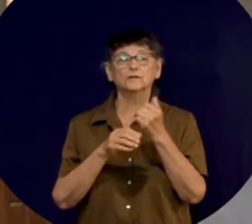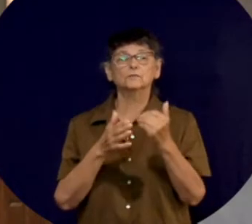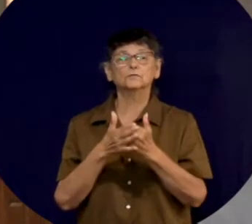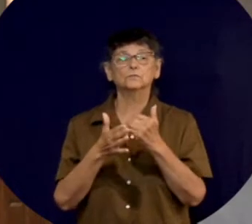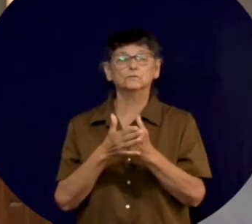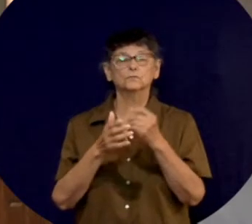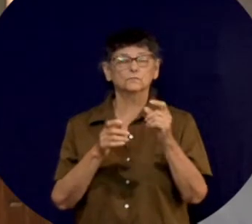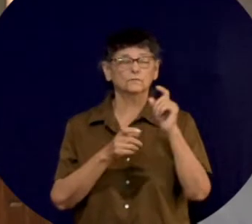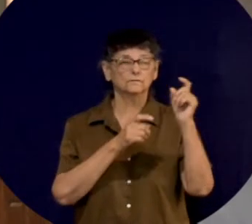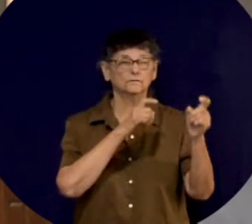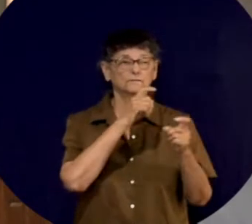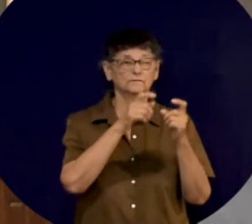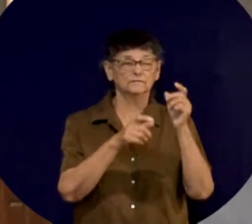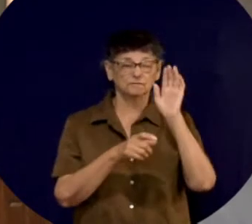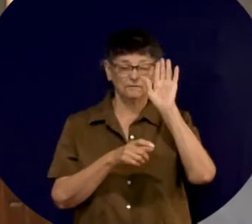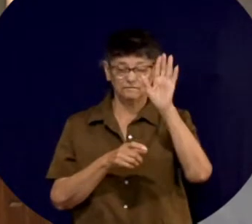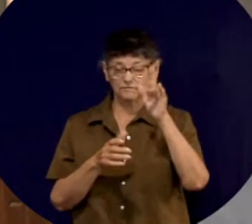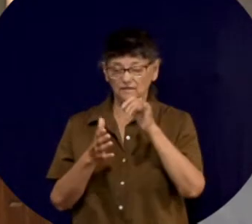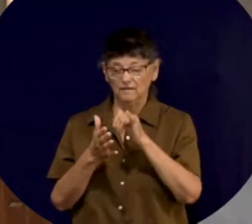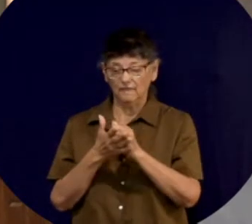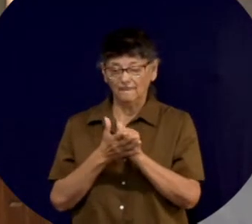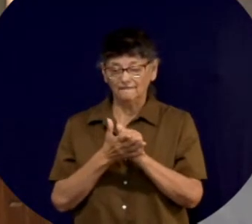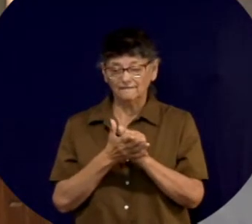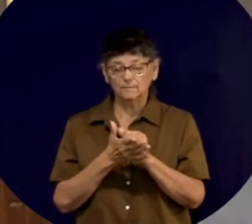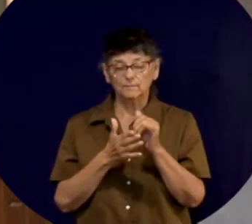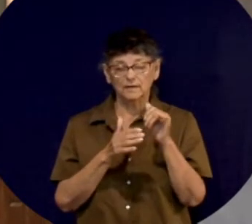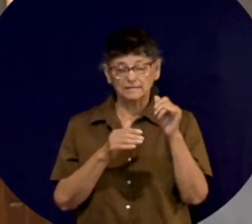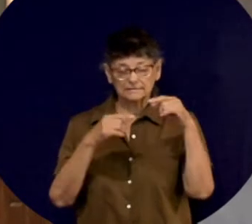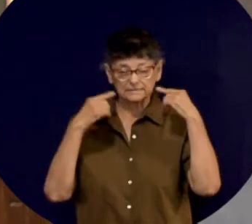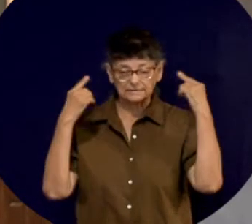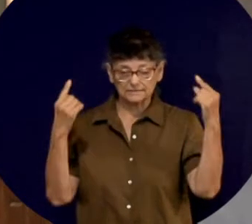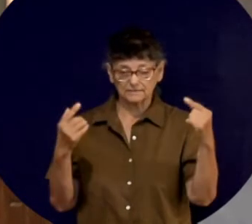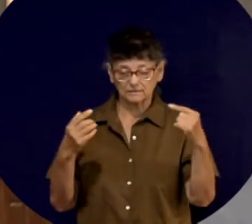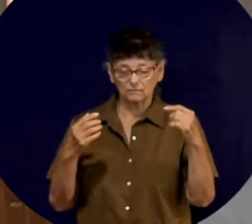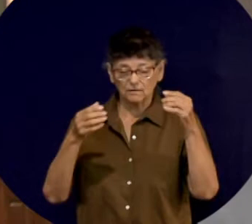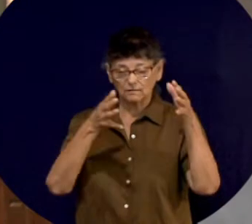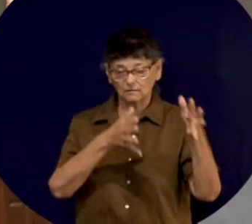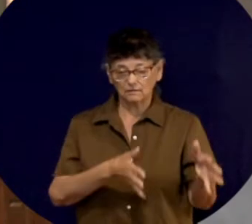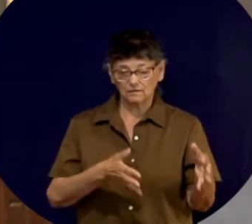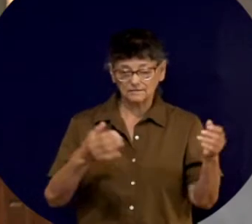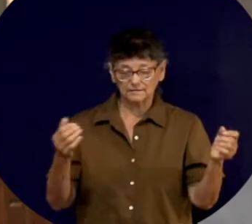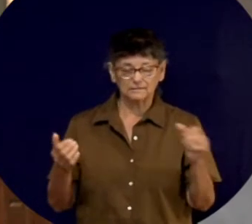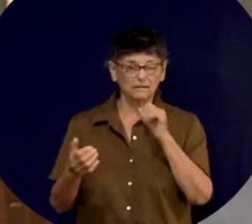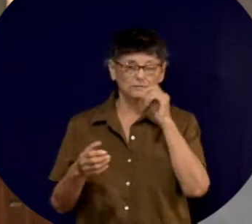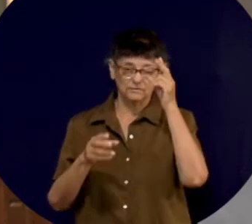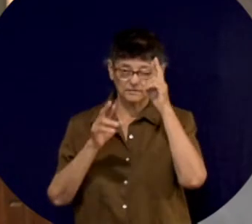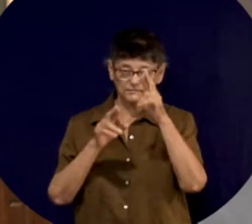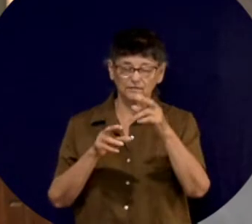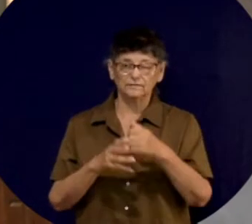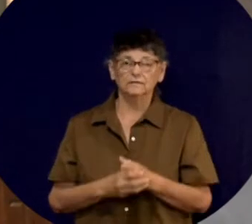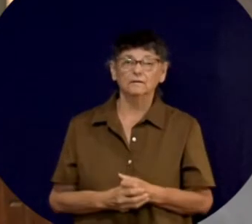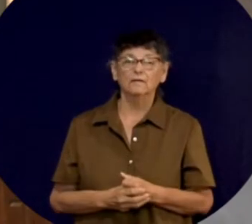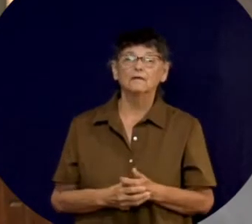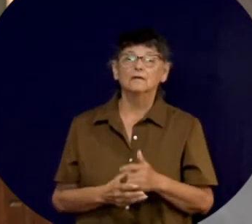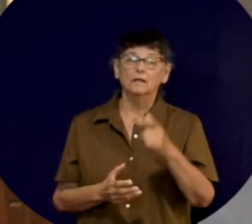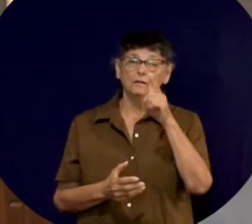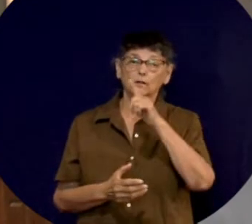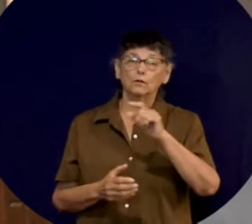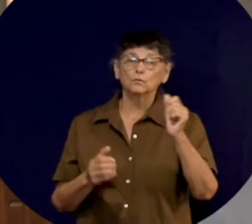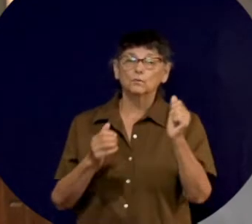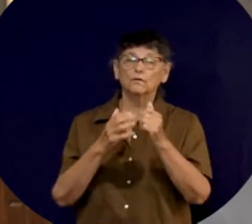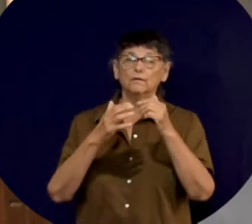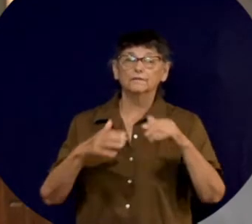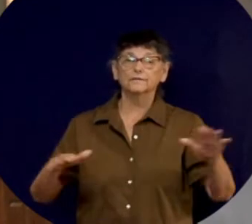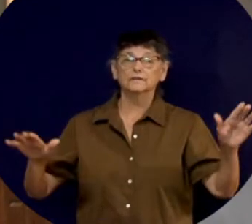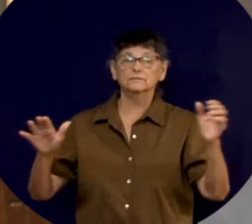to those gifts of yours that, by sinning, we had lost in disobedience. And so, Lord, with all